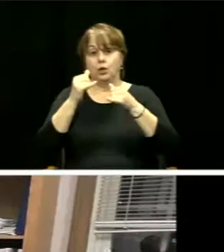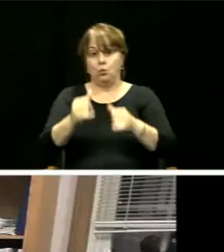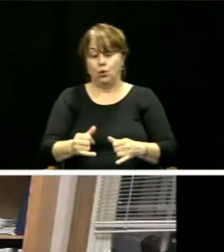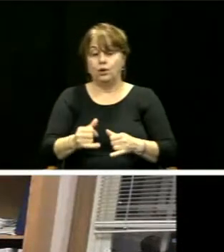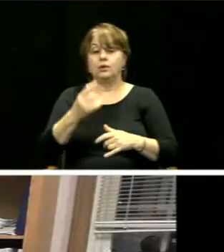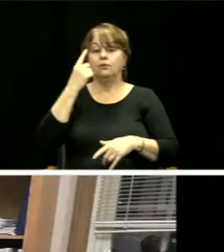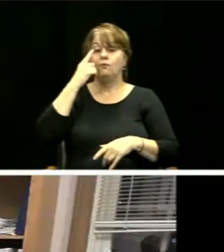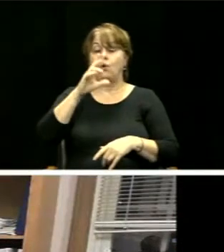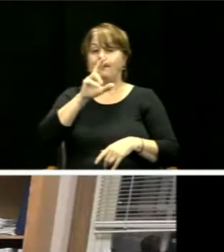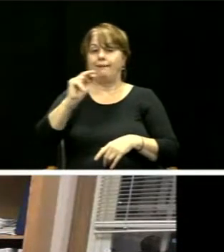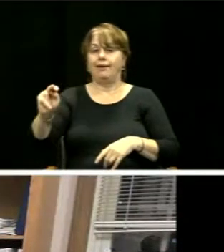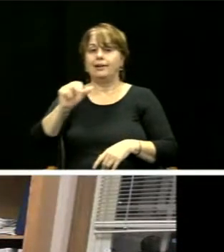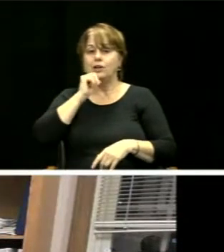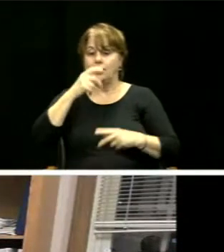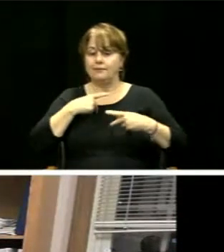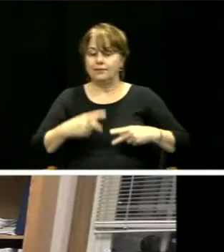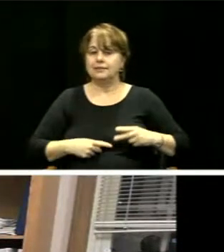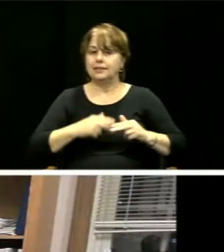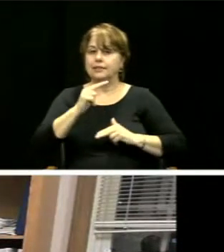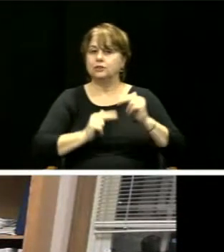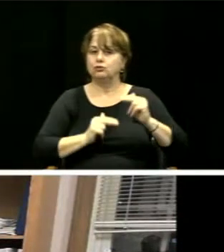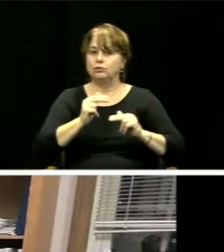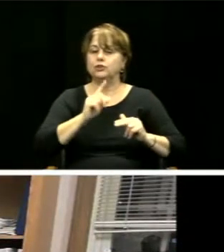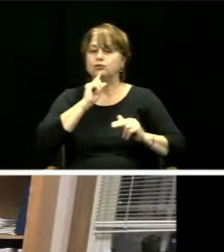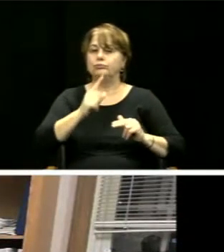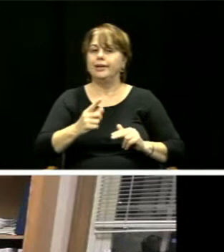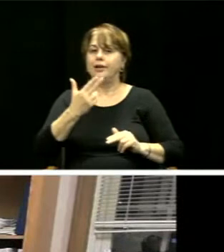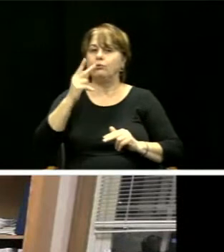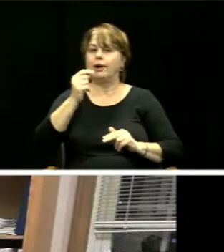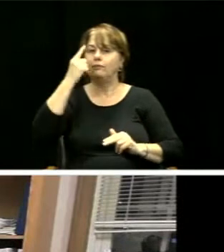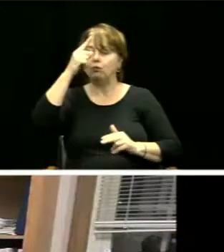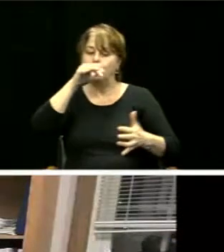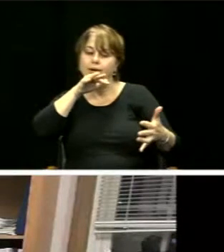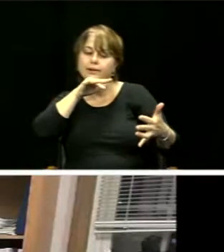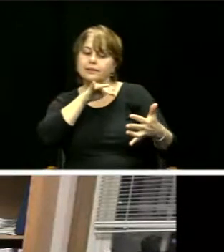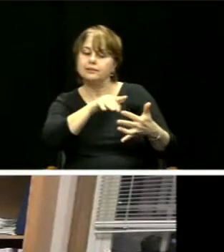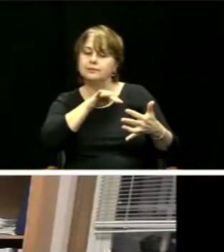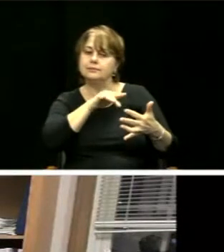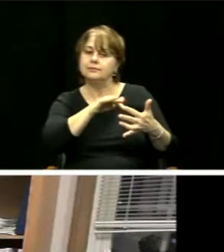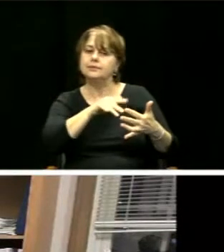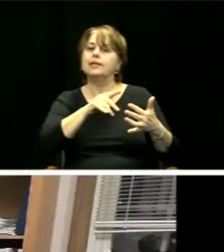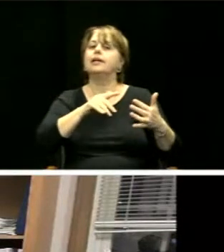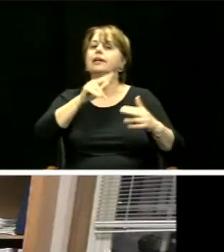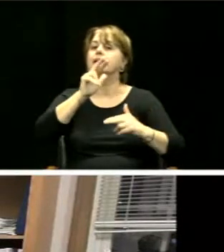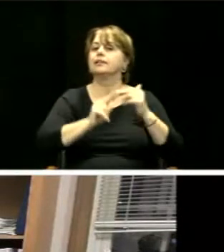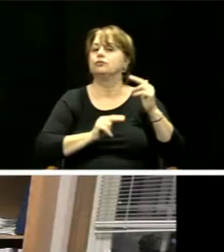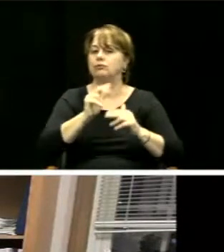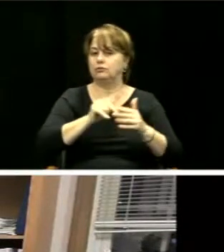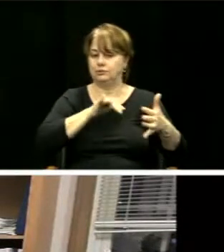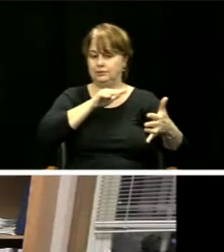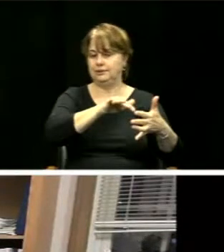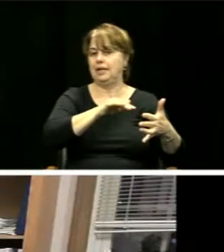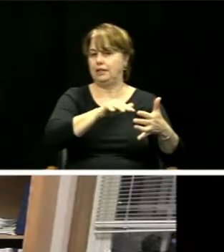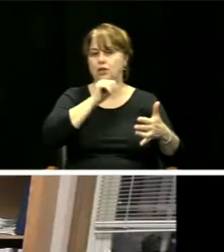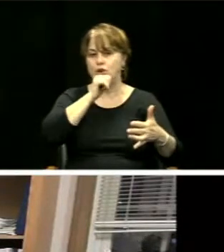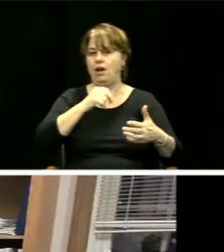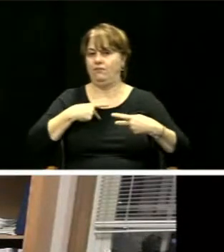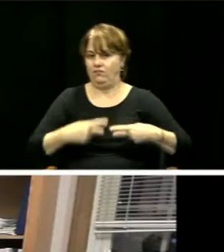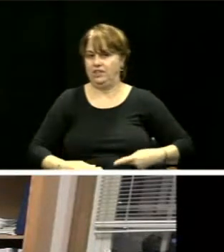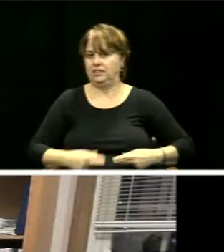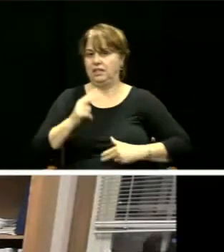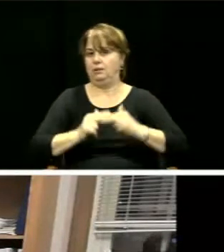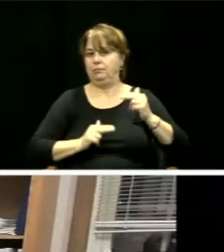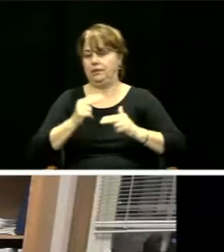construction. It was studies, essentially, which we've already done, obviously. So the allotment of funds was pretty low for Connecticut. These